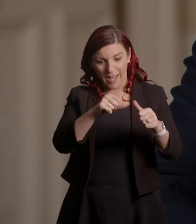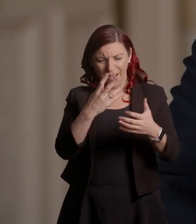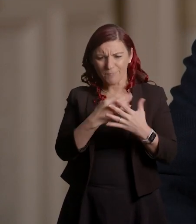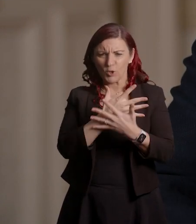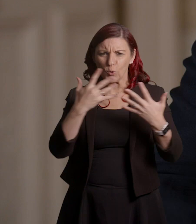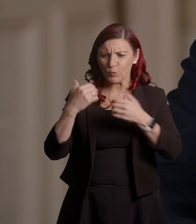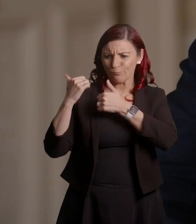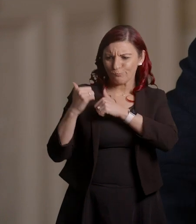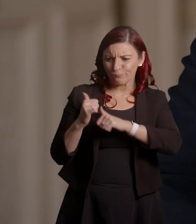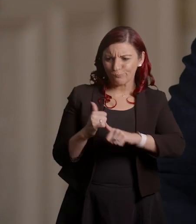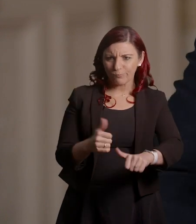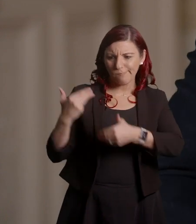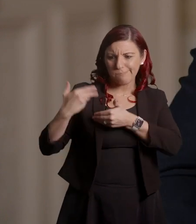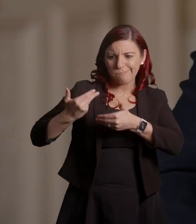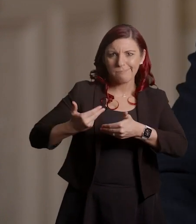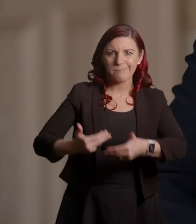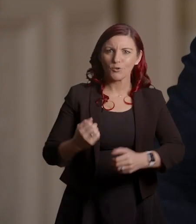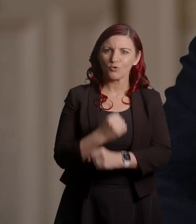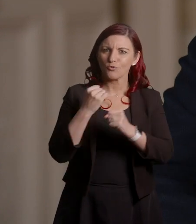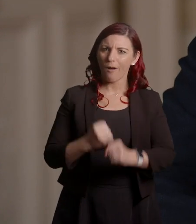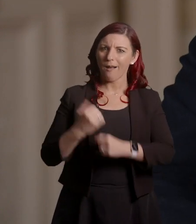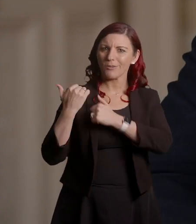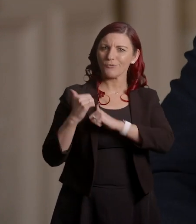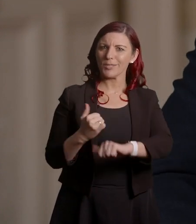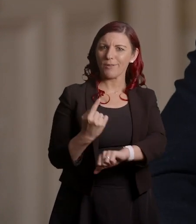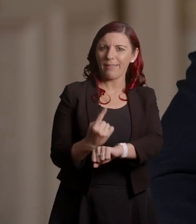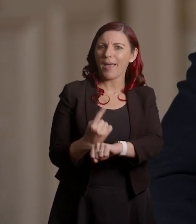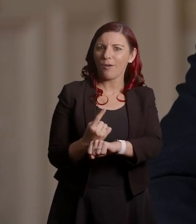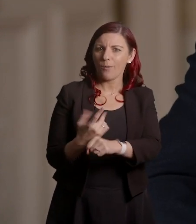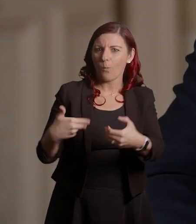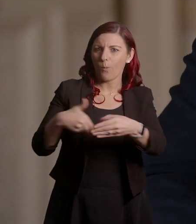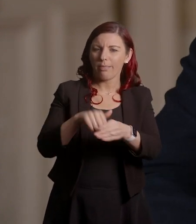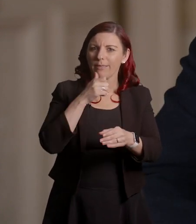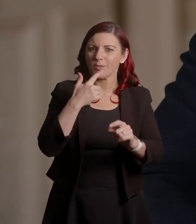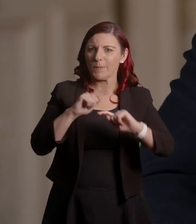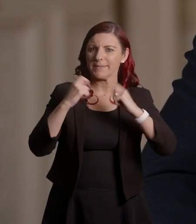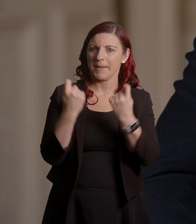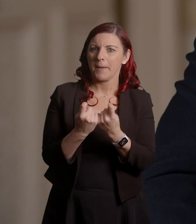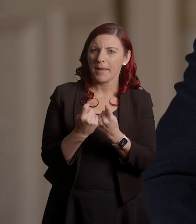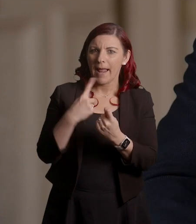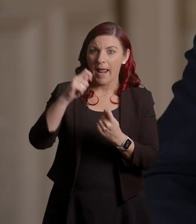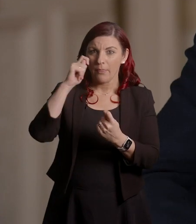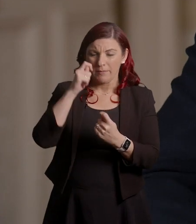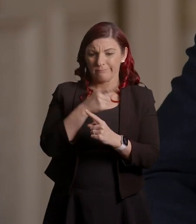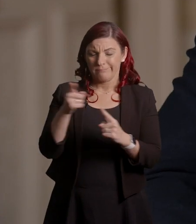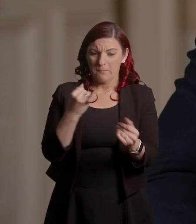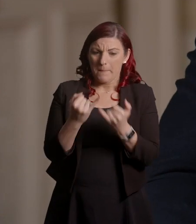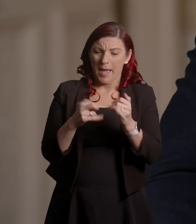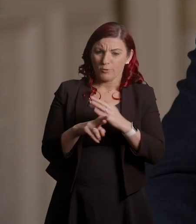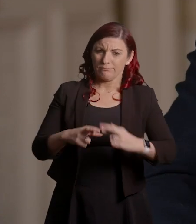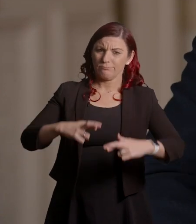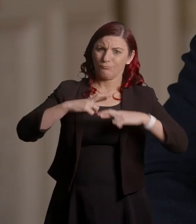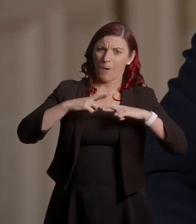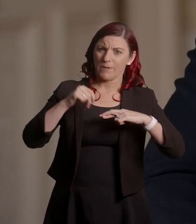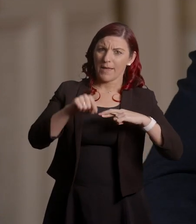there's a rich vein there, and it's really strong tradition, and I think it's something that players are proud of,